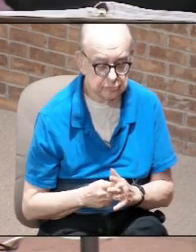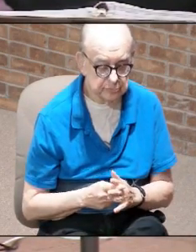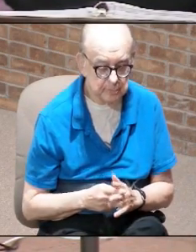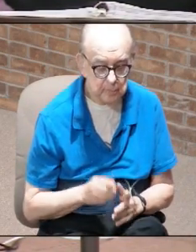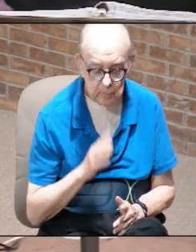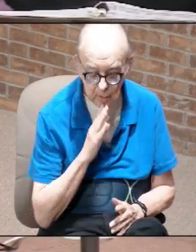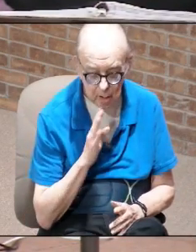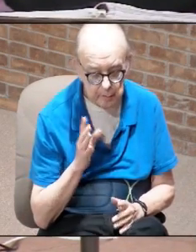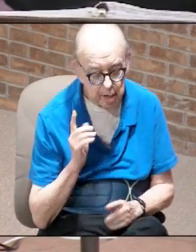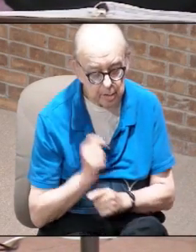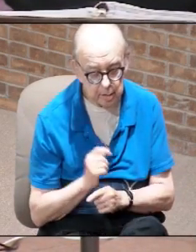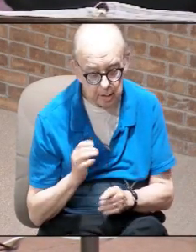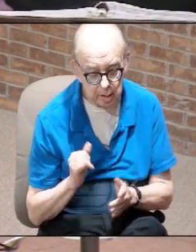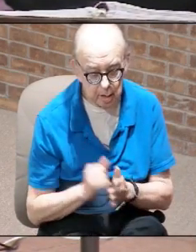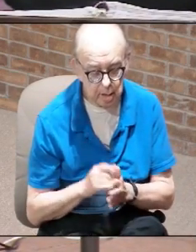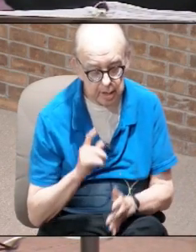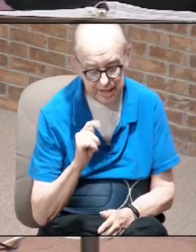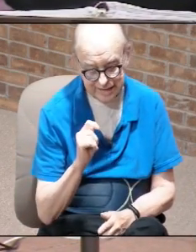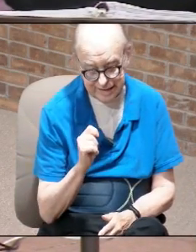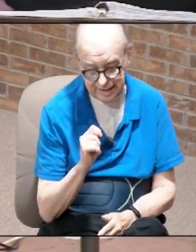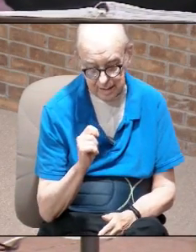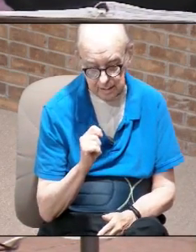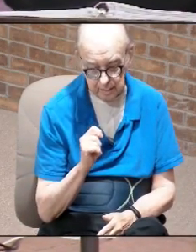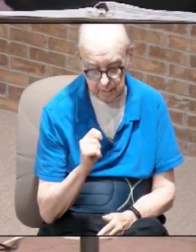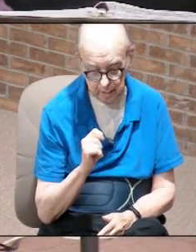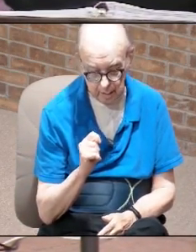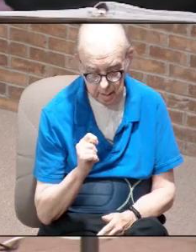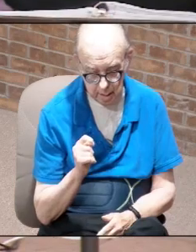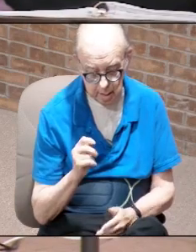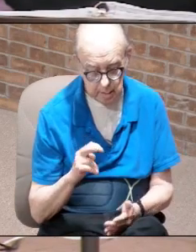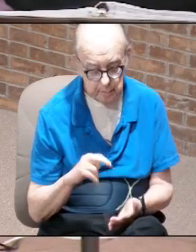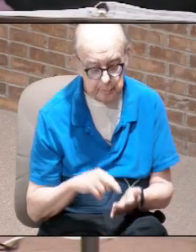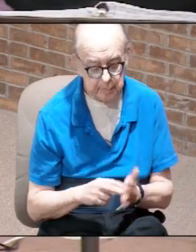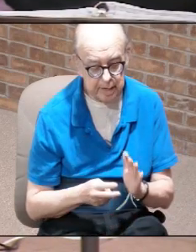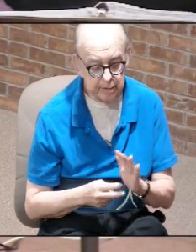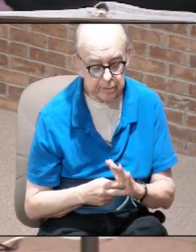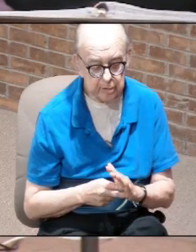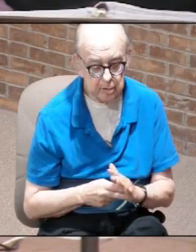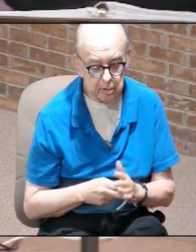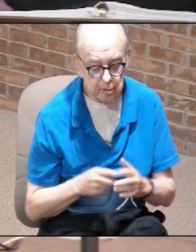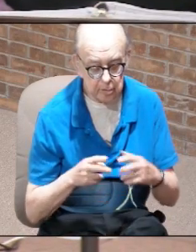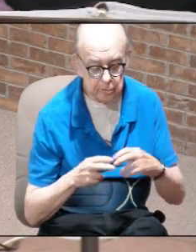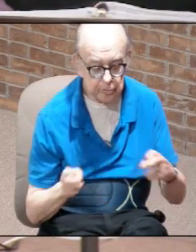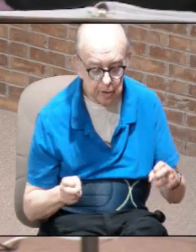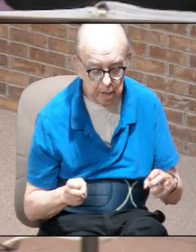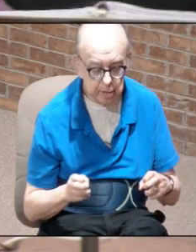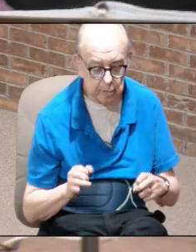this morning. T means take an inventory.